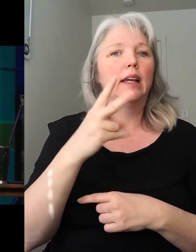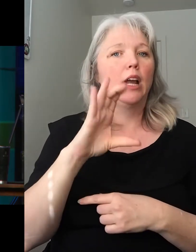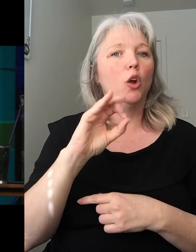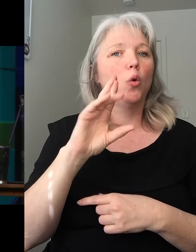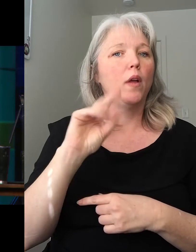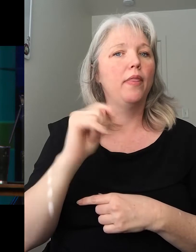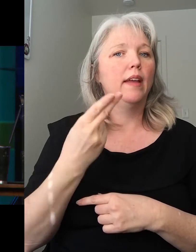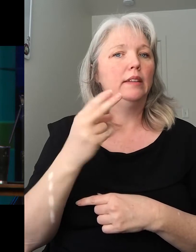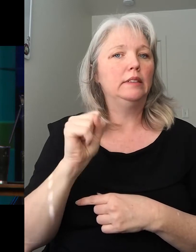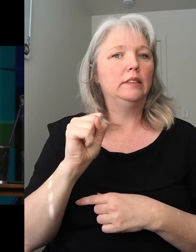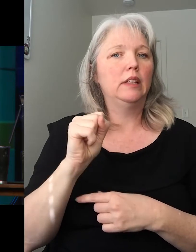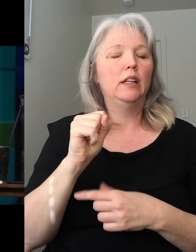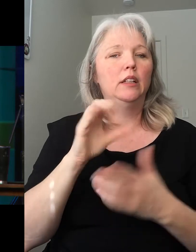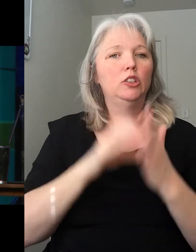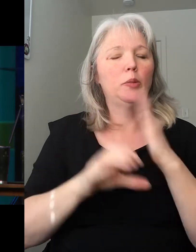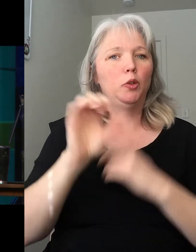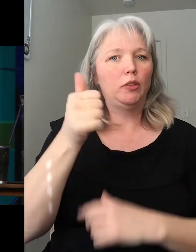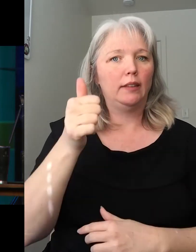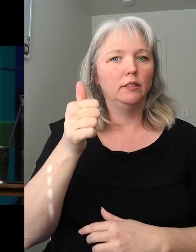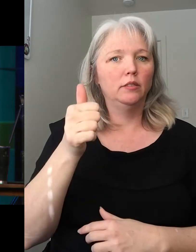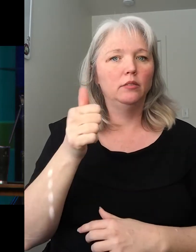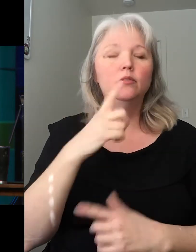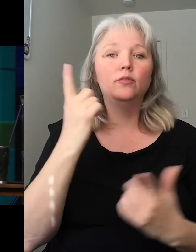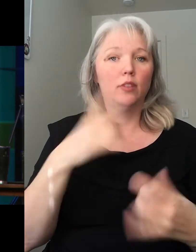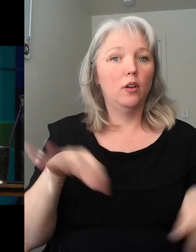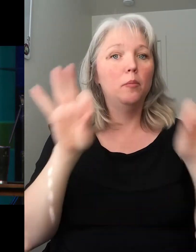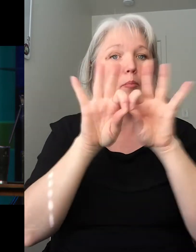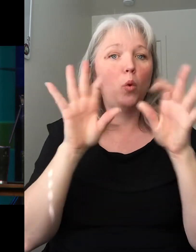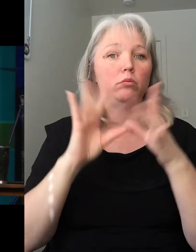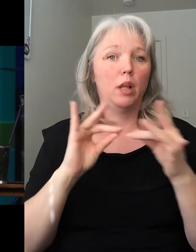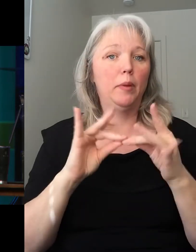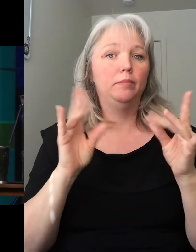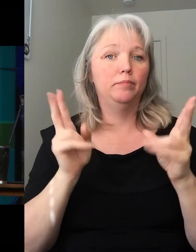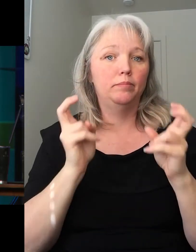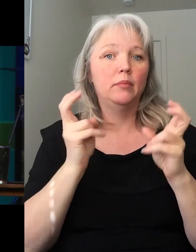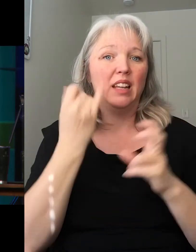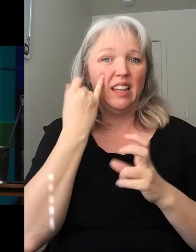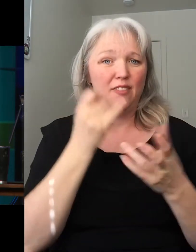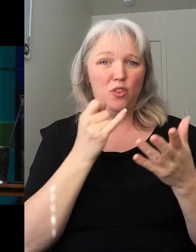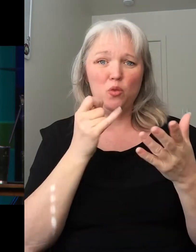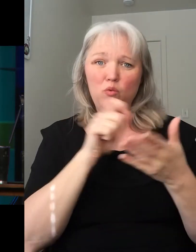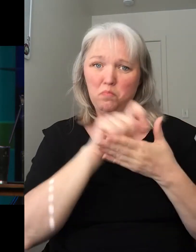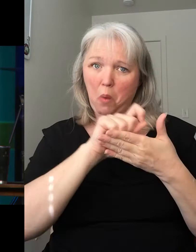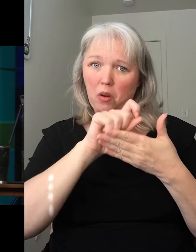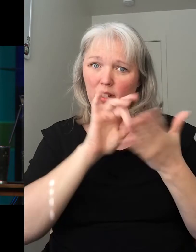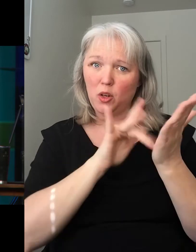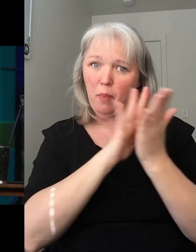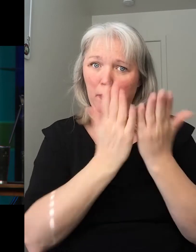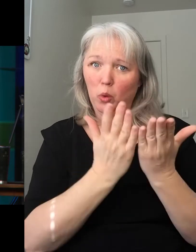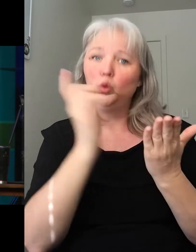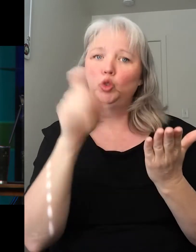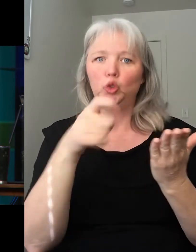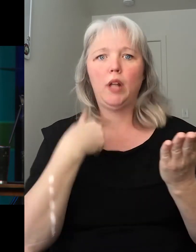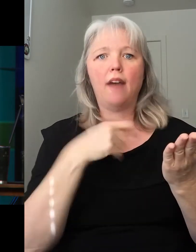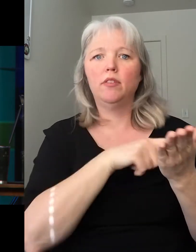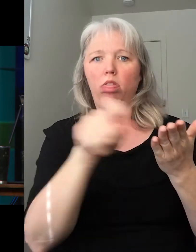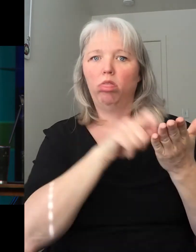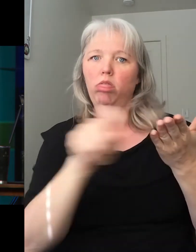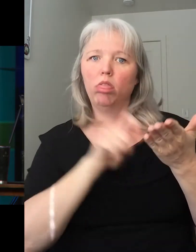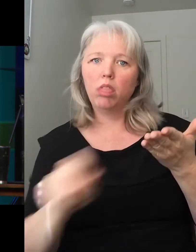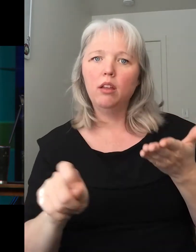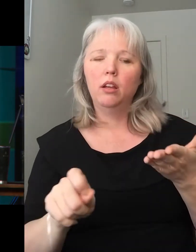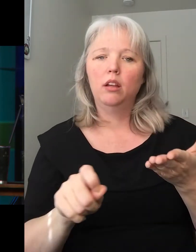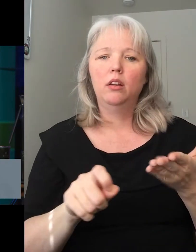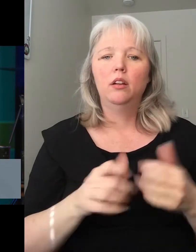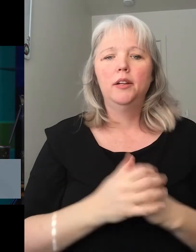in 2 Corinthians chapter 10. And it's a very important statement. And if you mark your Bible should have this